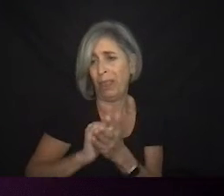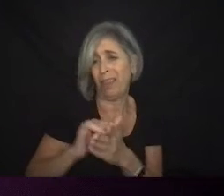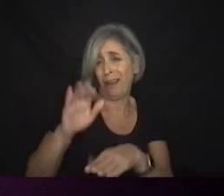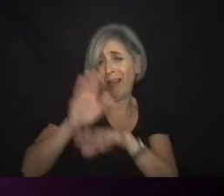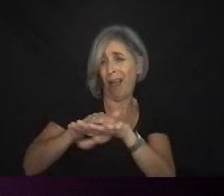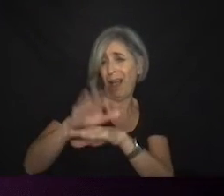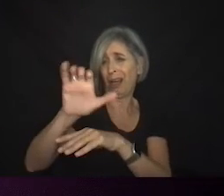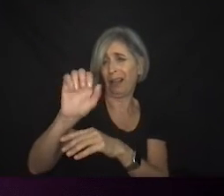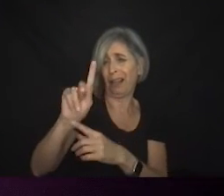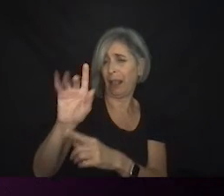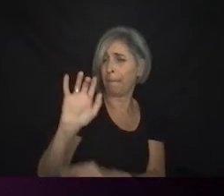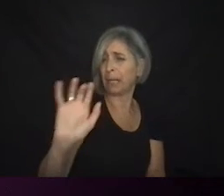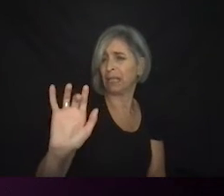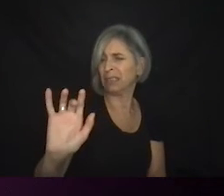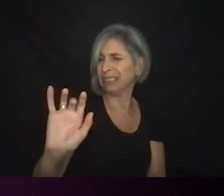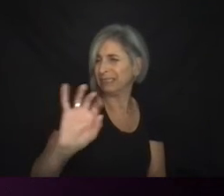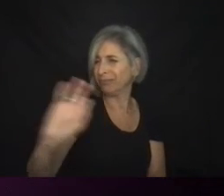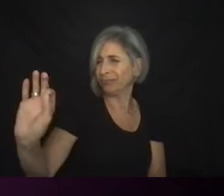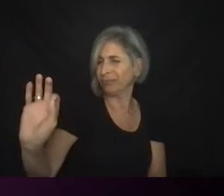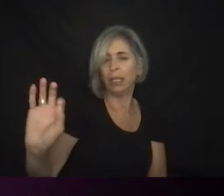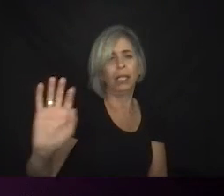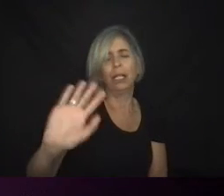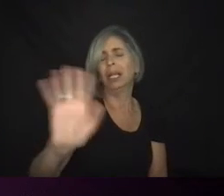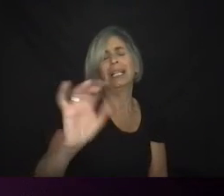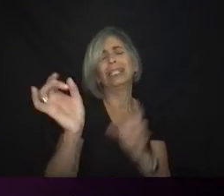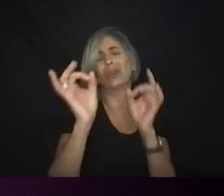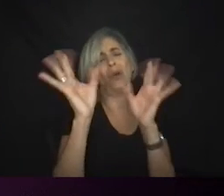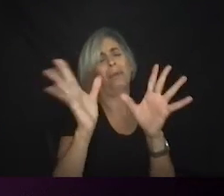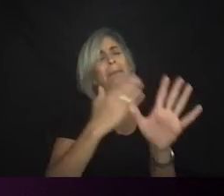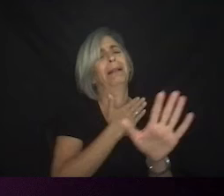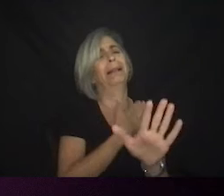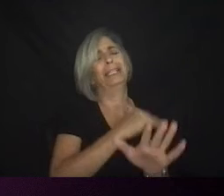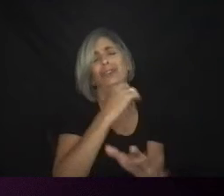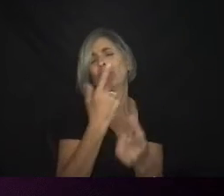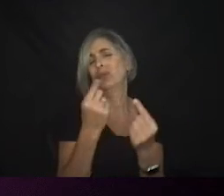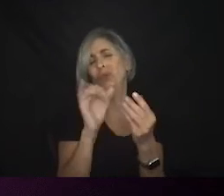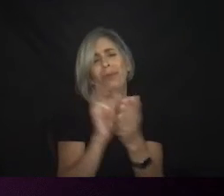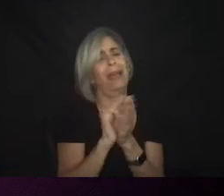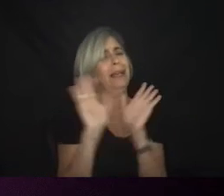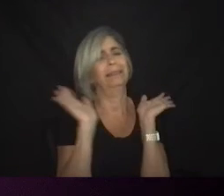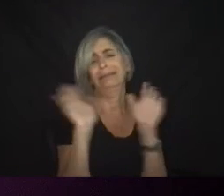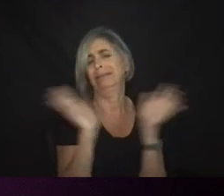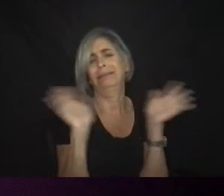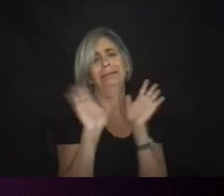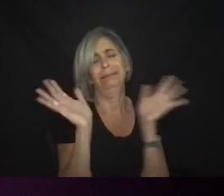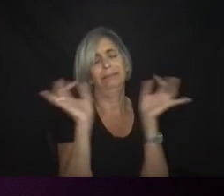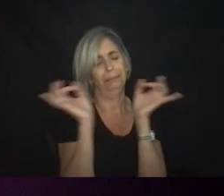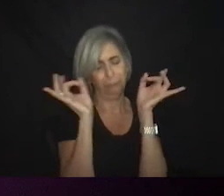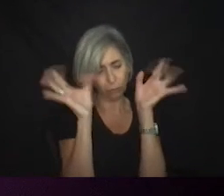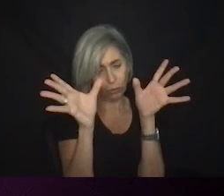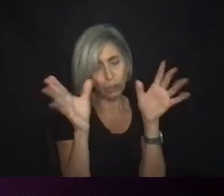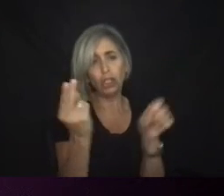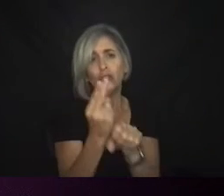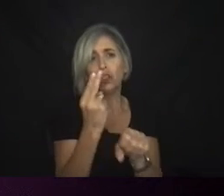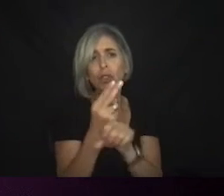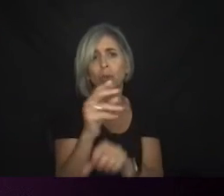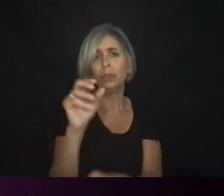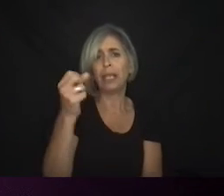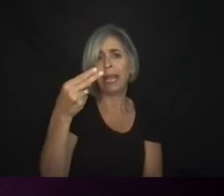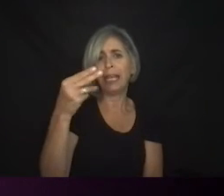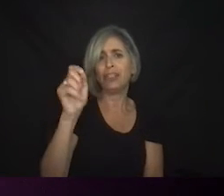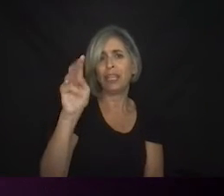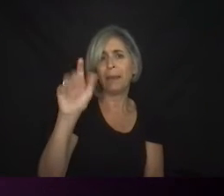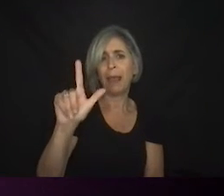on-click. And that's terrible. Please don't do that. just use semantic HTML and